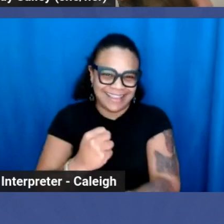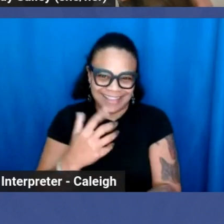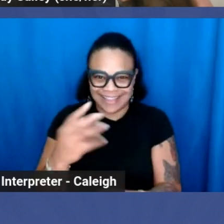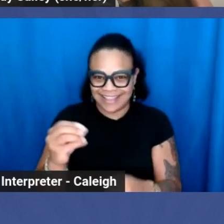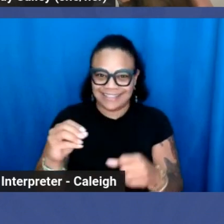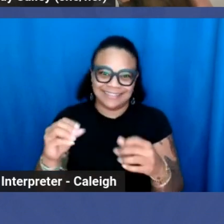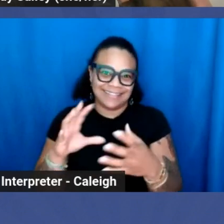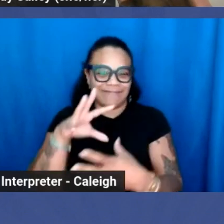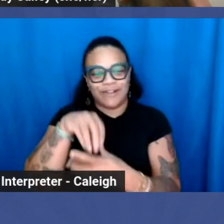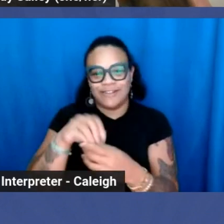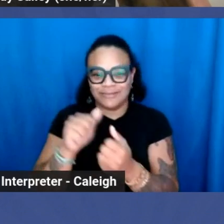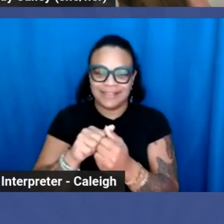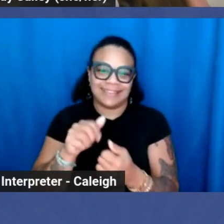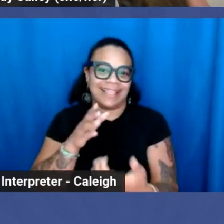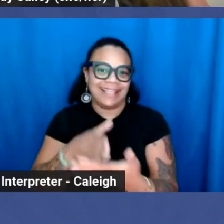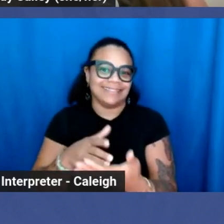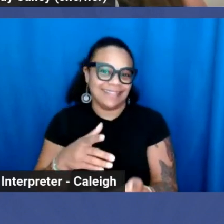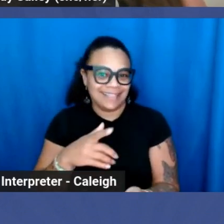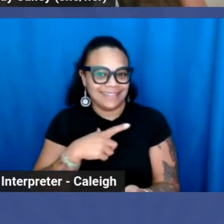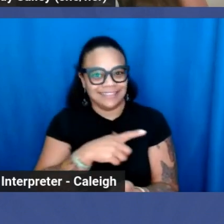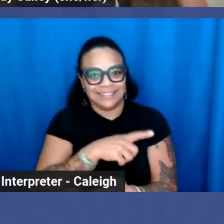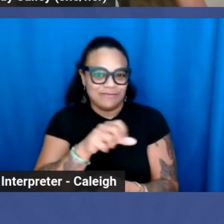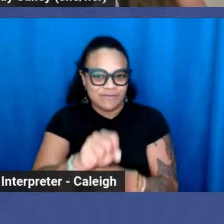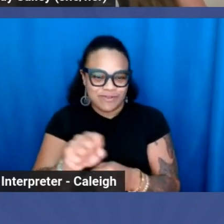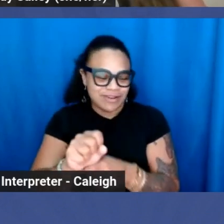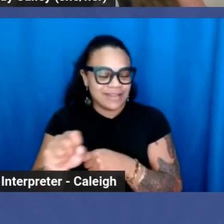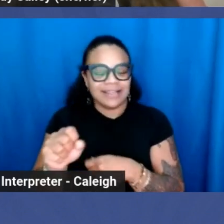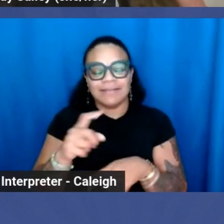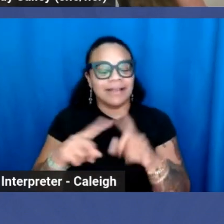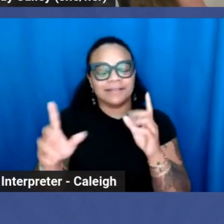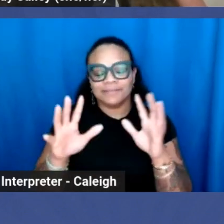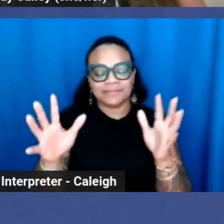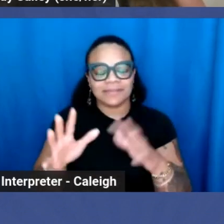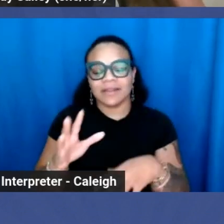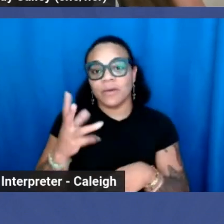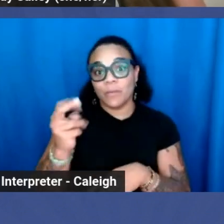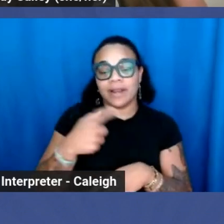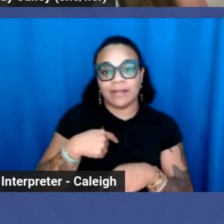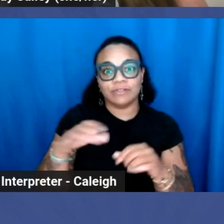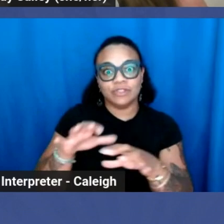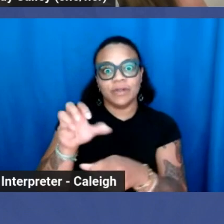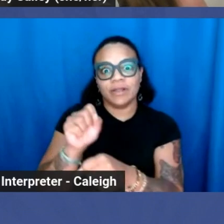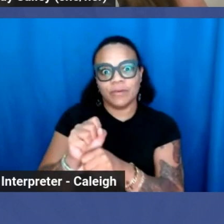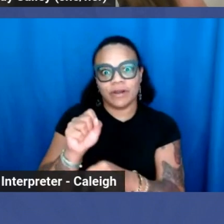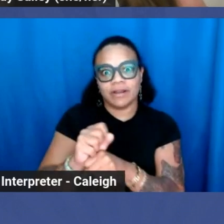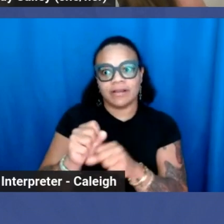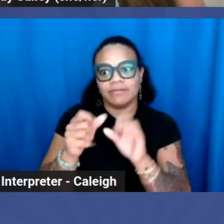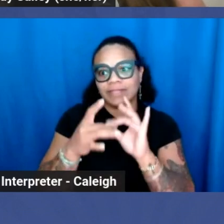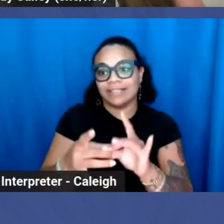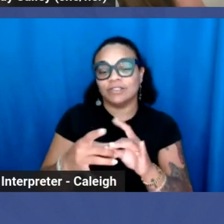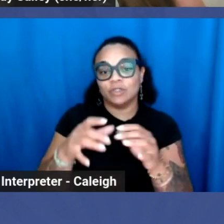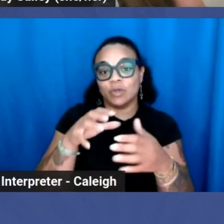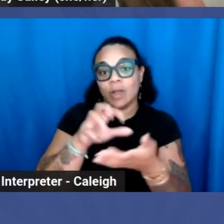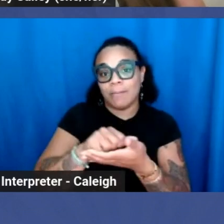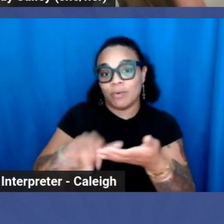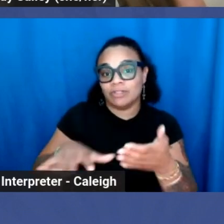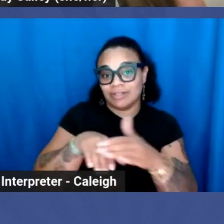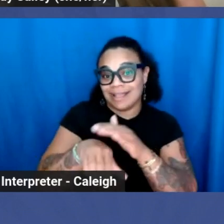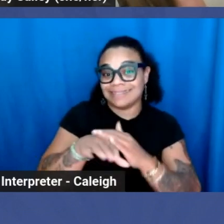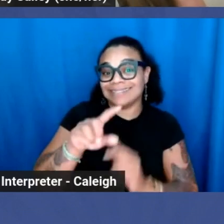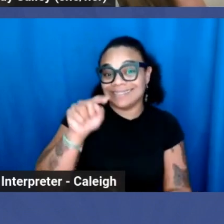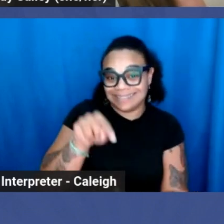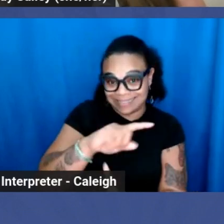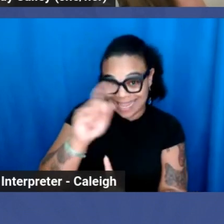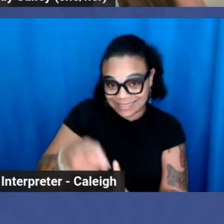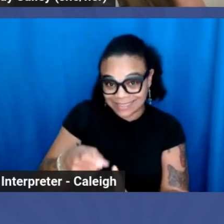legislative work. And but when I was doing digital organizing around abortion access in Texas, we like